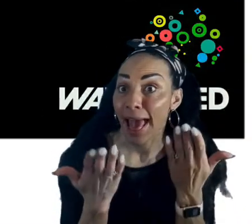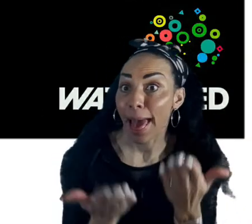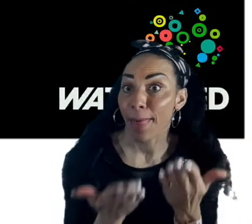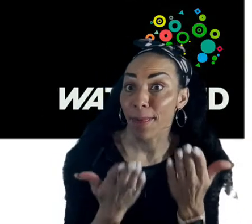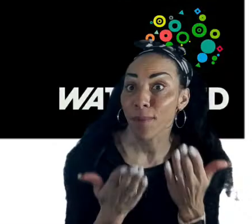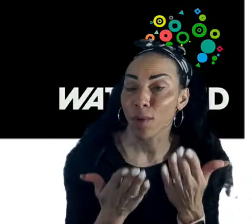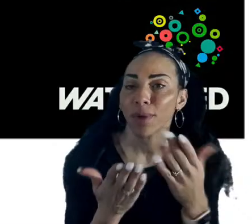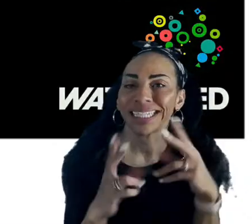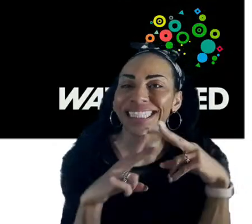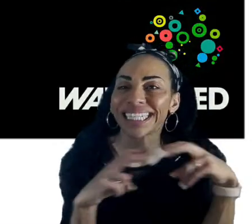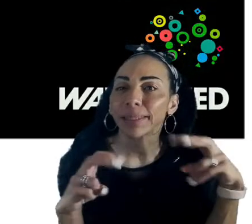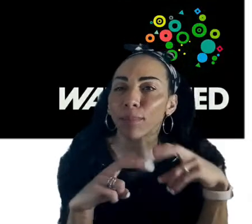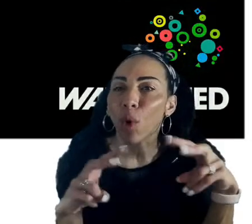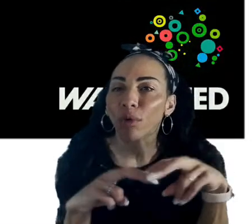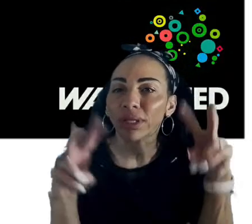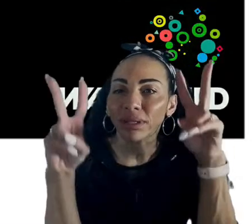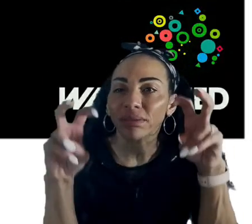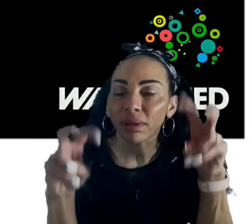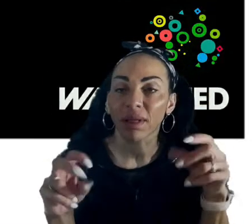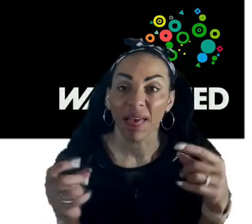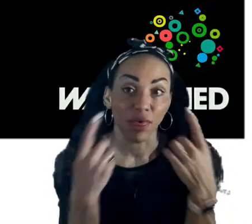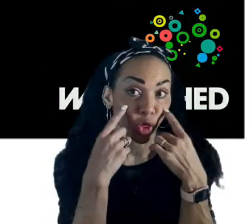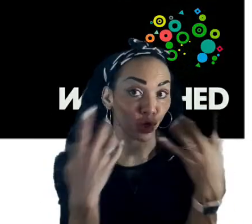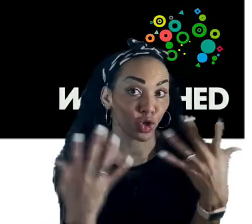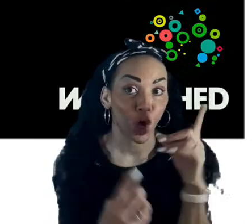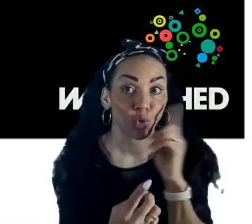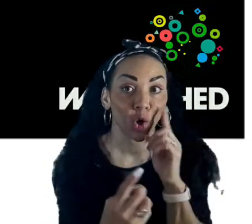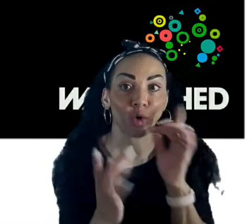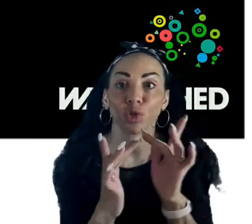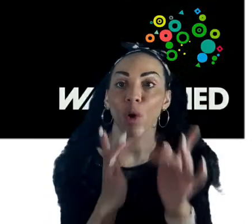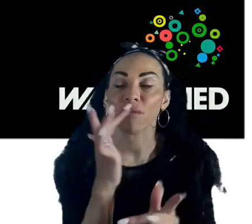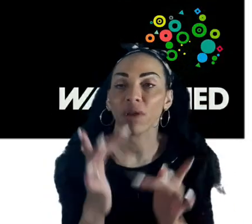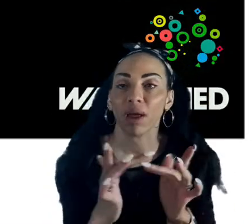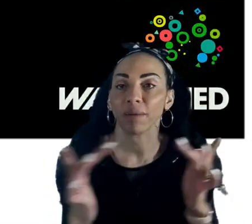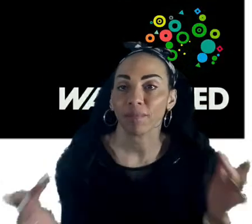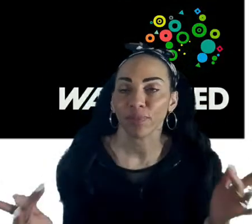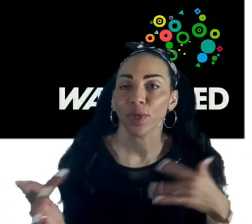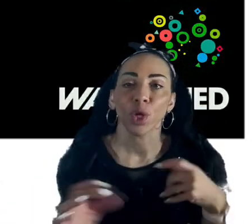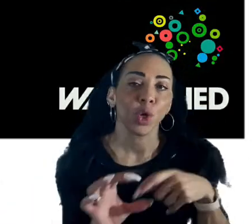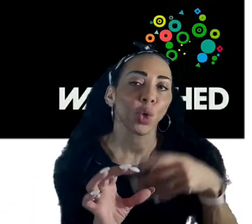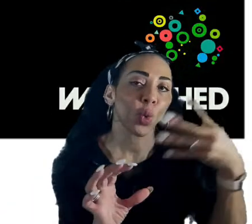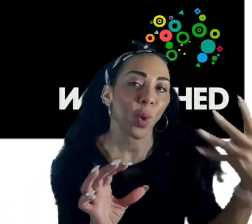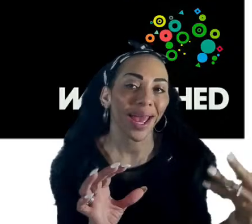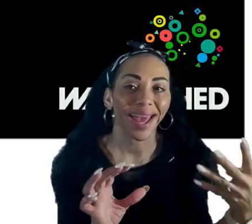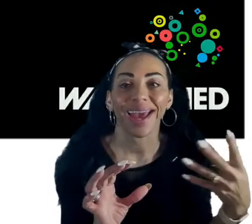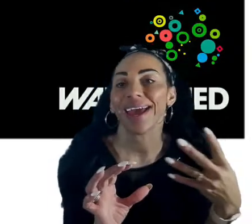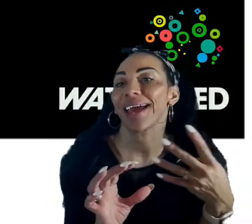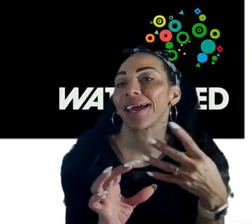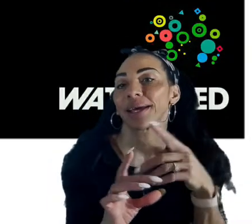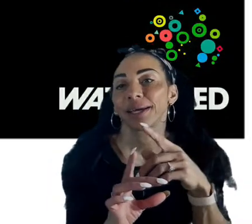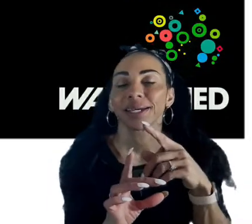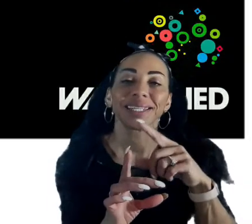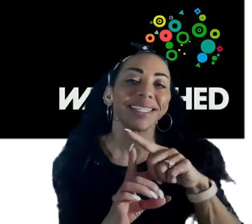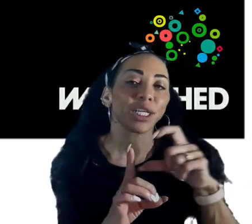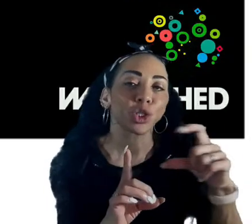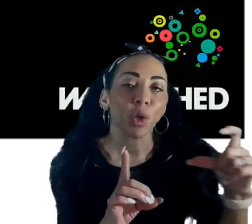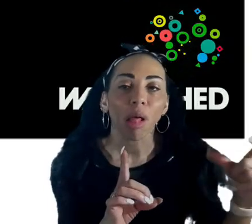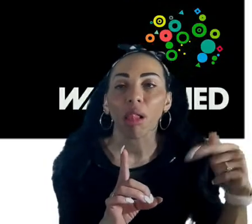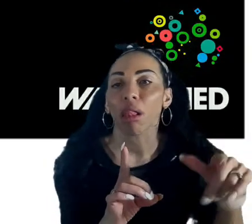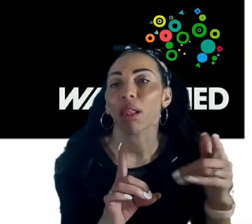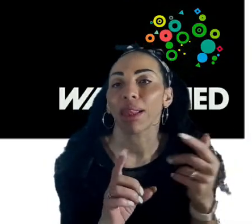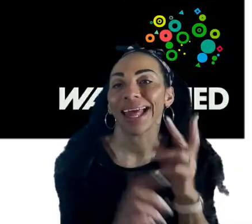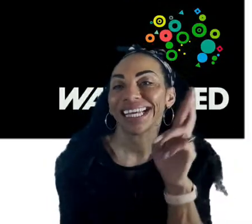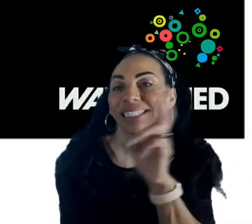title. The Showgirl Is Offline, also Queer Digital Intimacy, it kind of says what it is. Queer Glitches